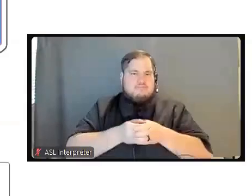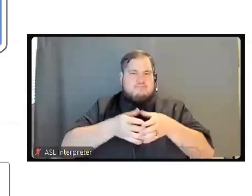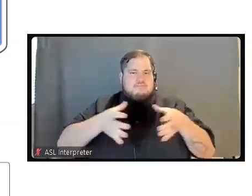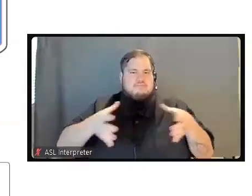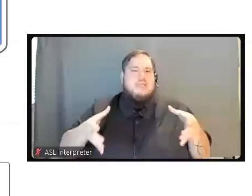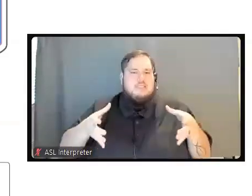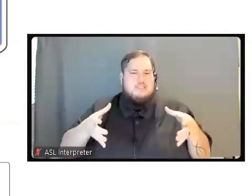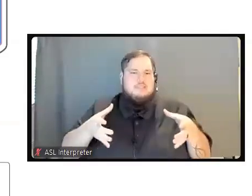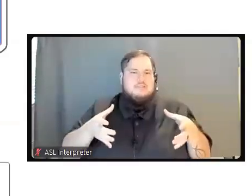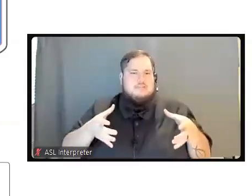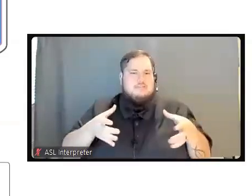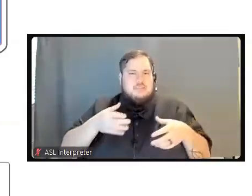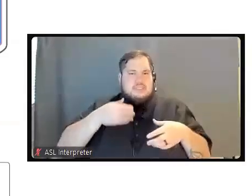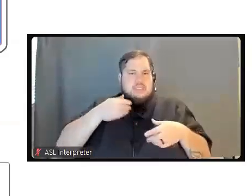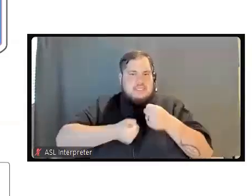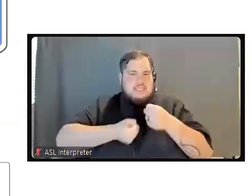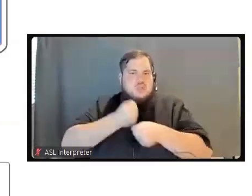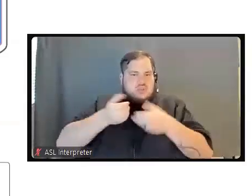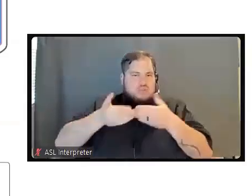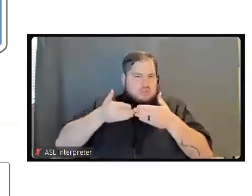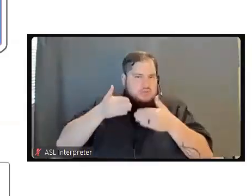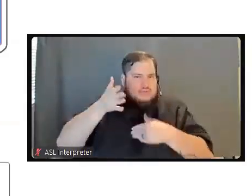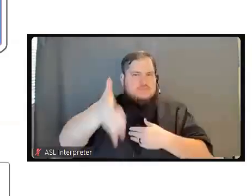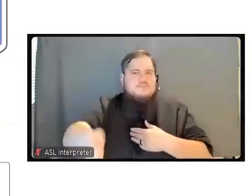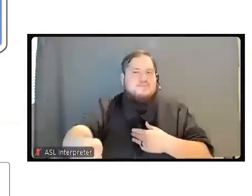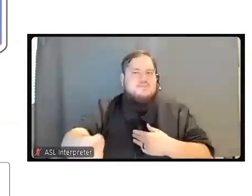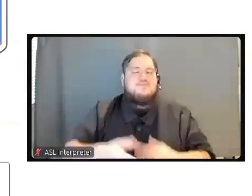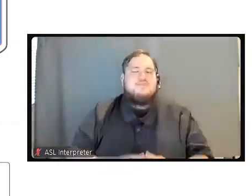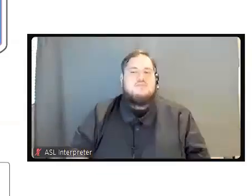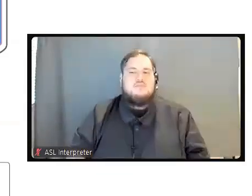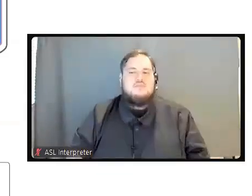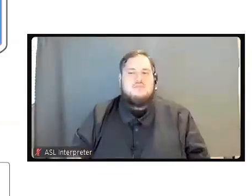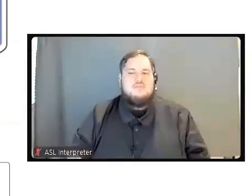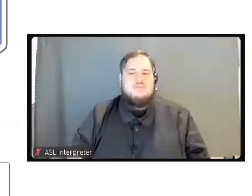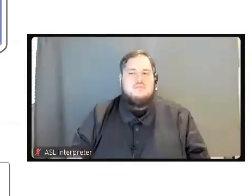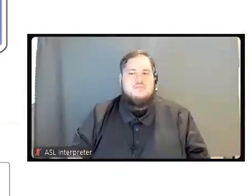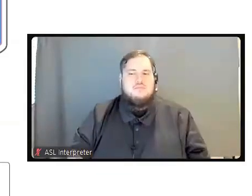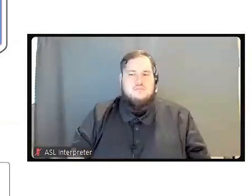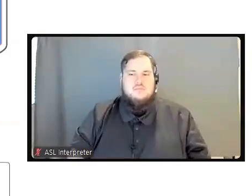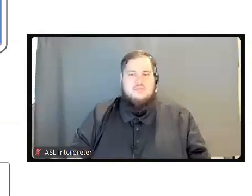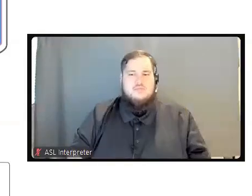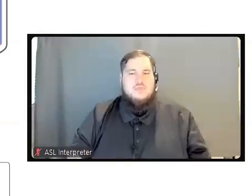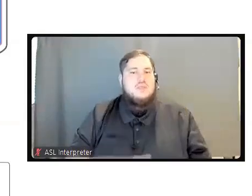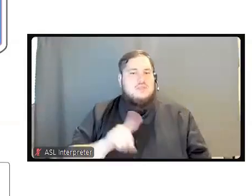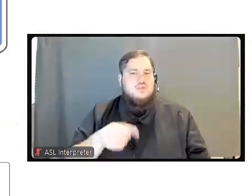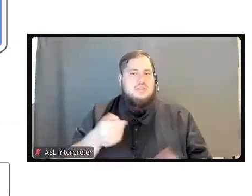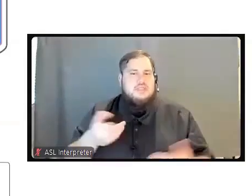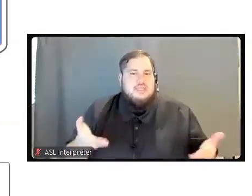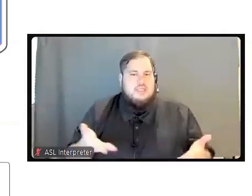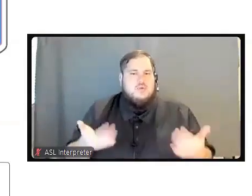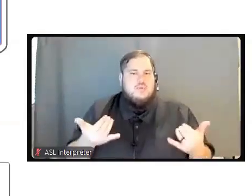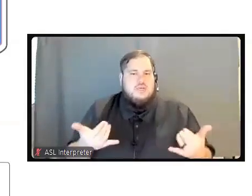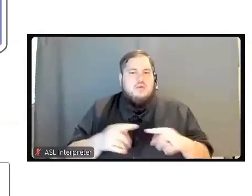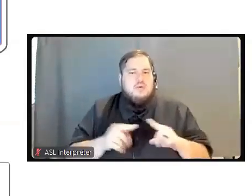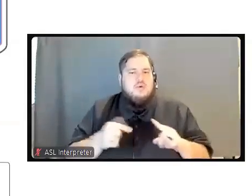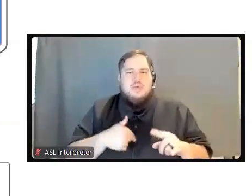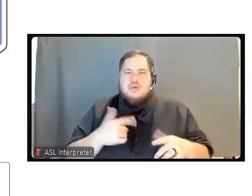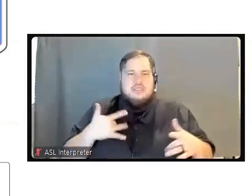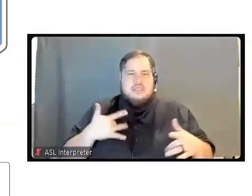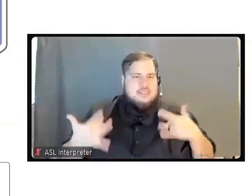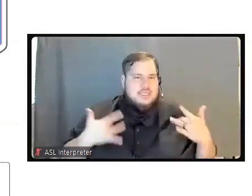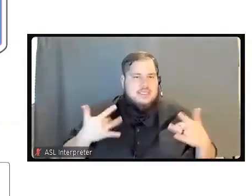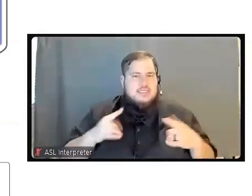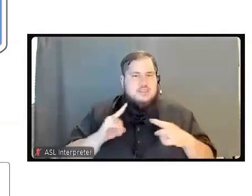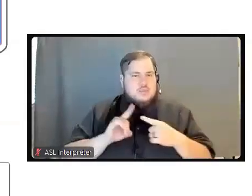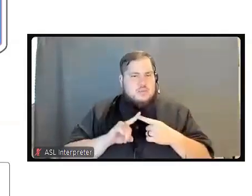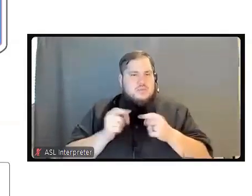come. So it exists in the state that it exists in right now, but we're excited to